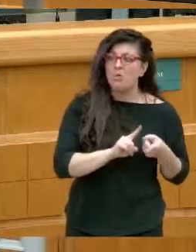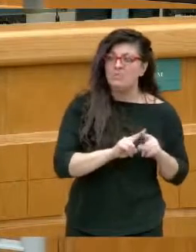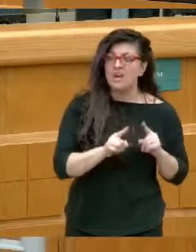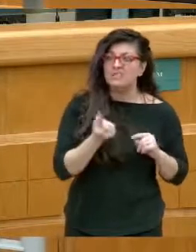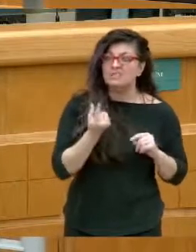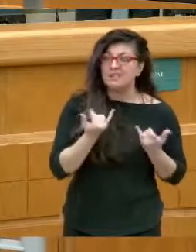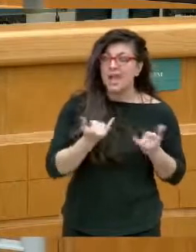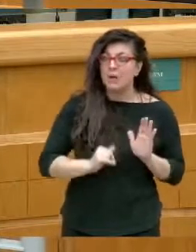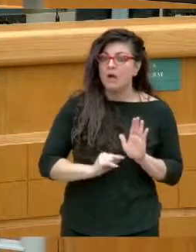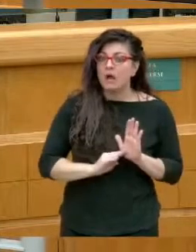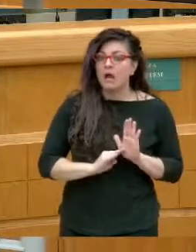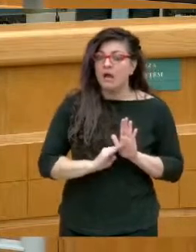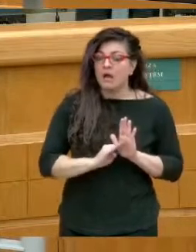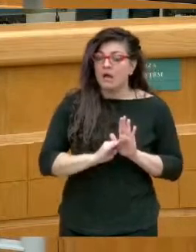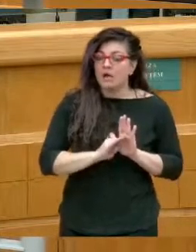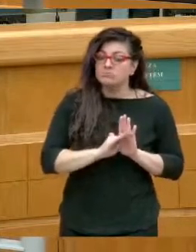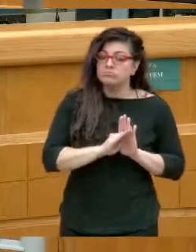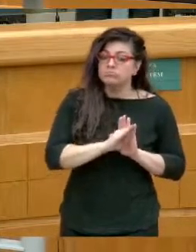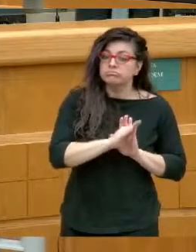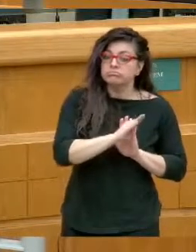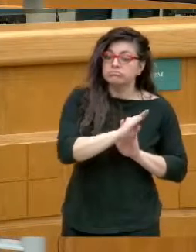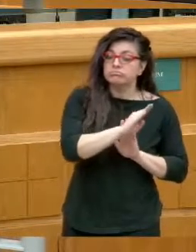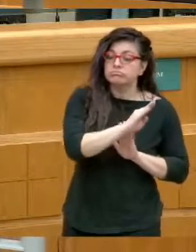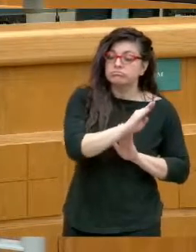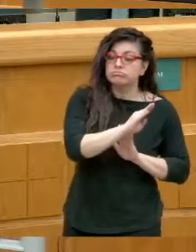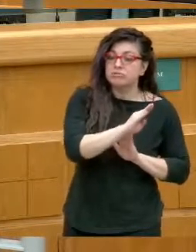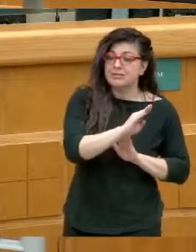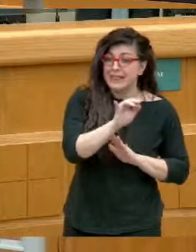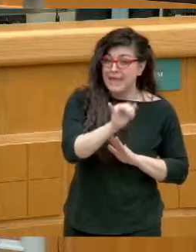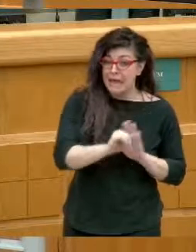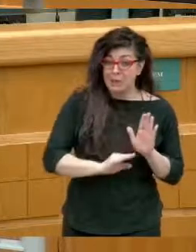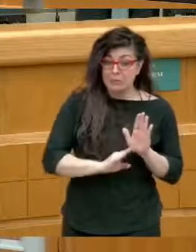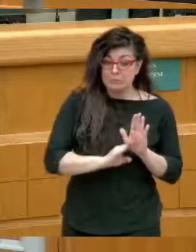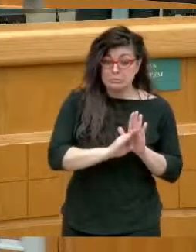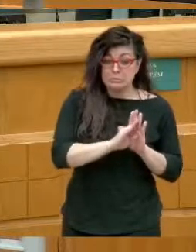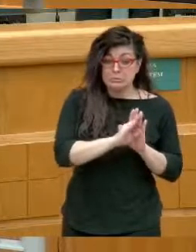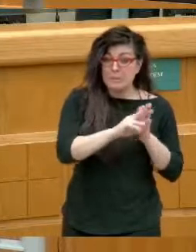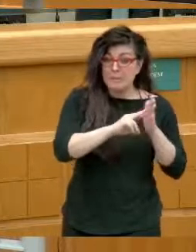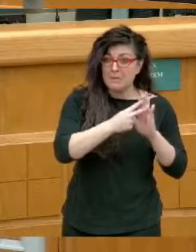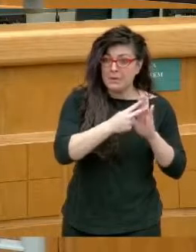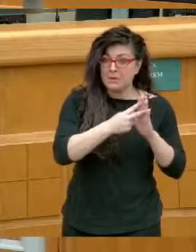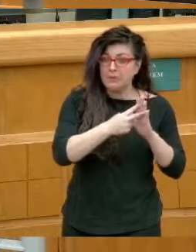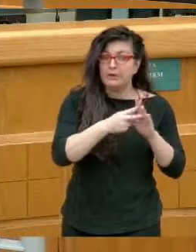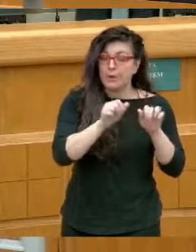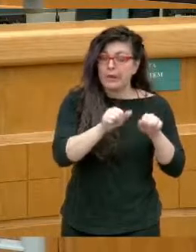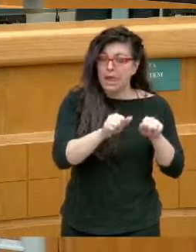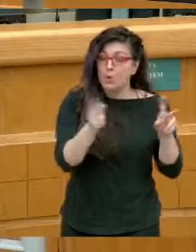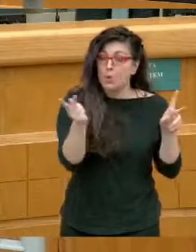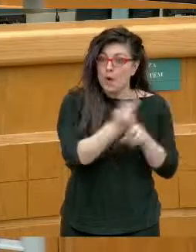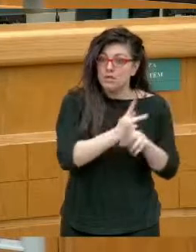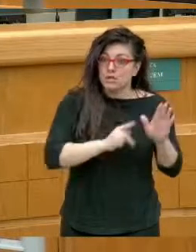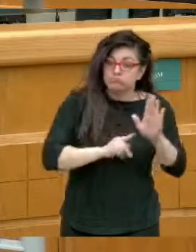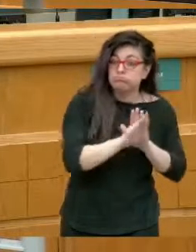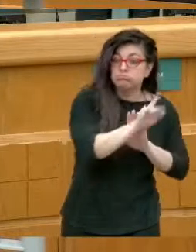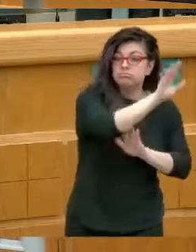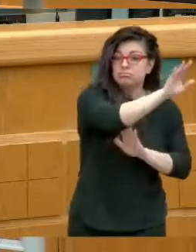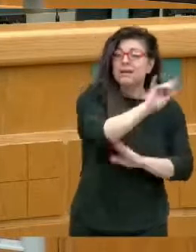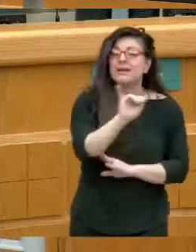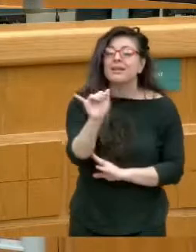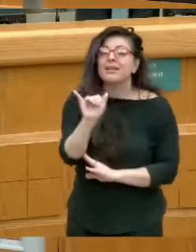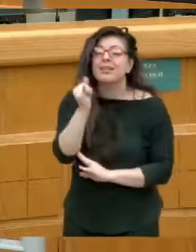rising. And those numbers rising, it's like embers that are around. And if